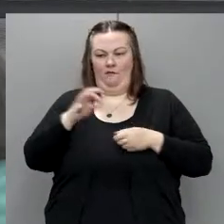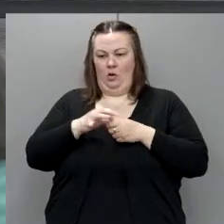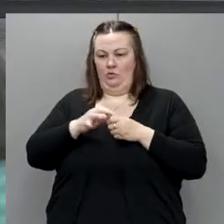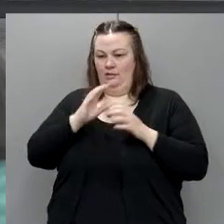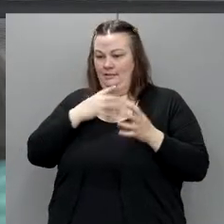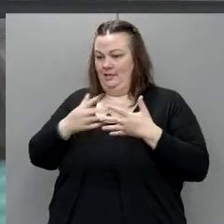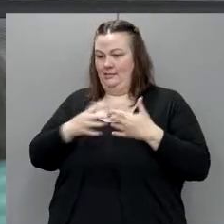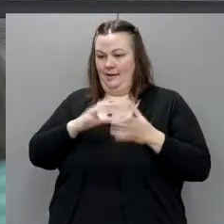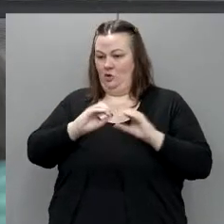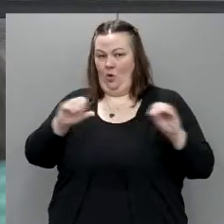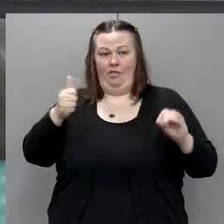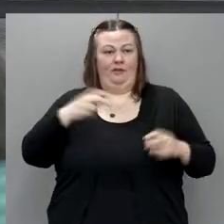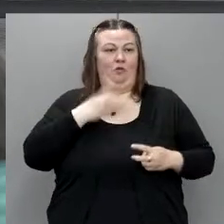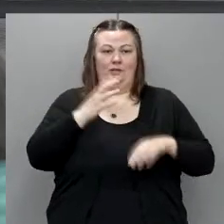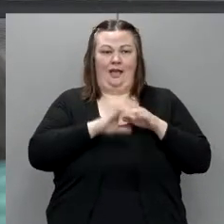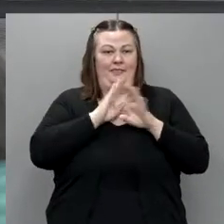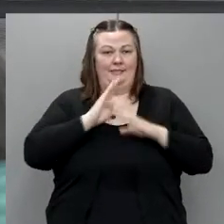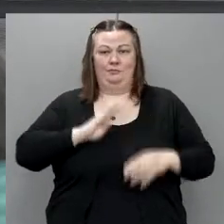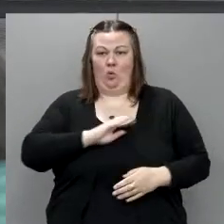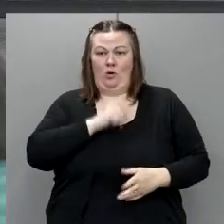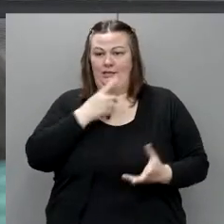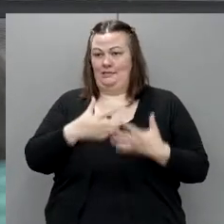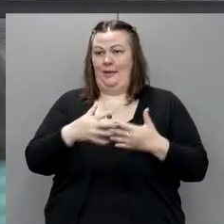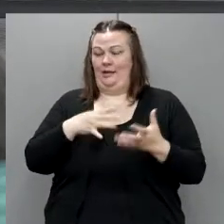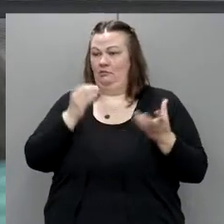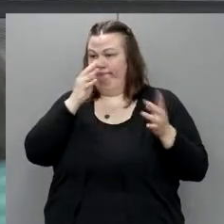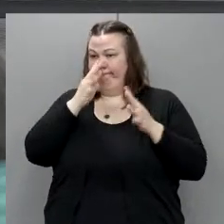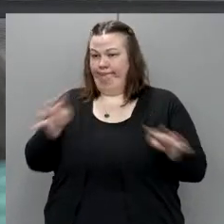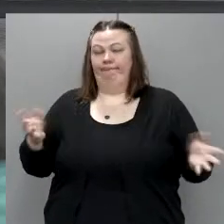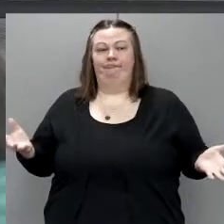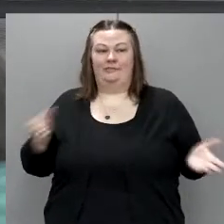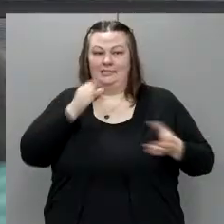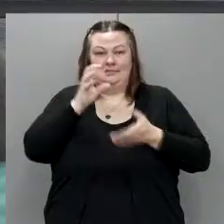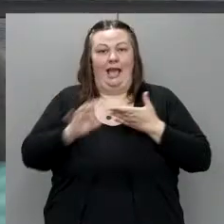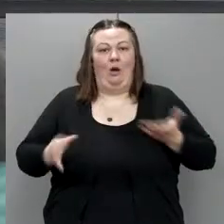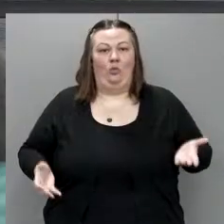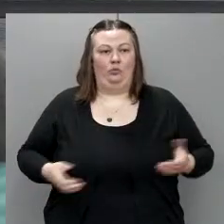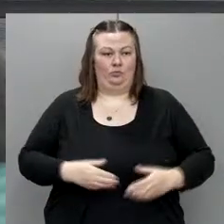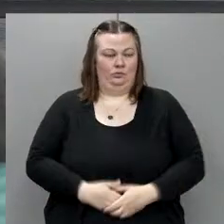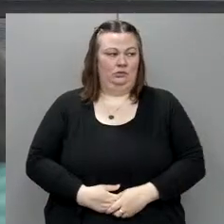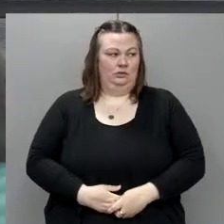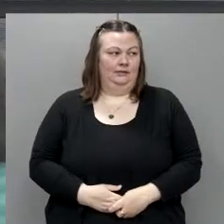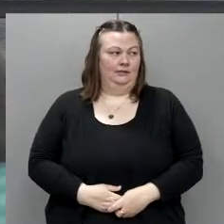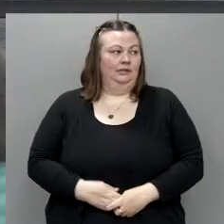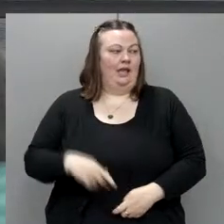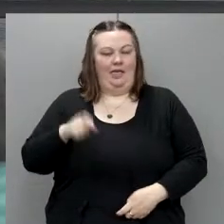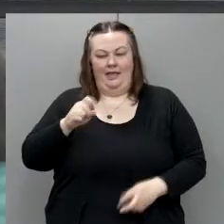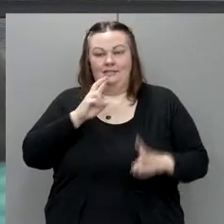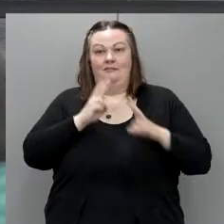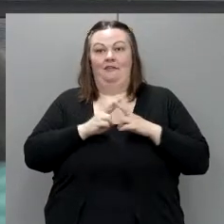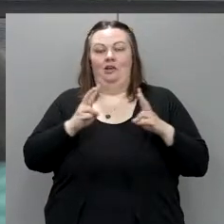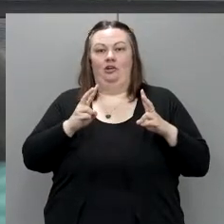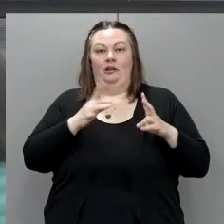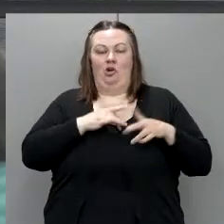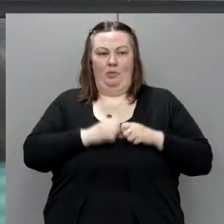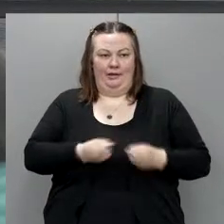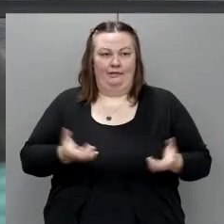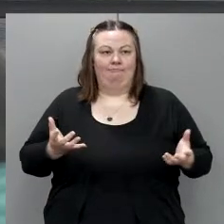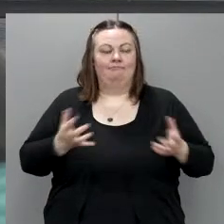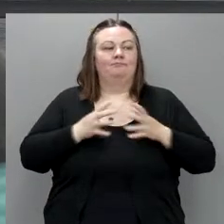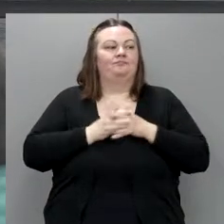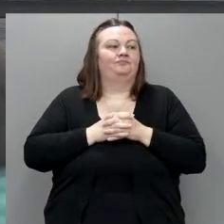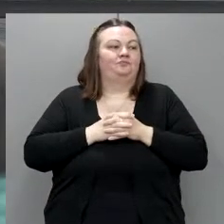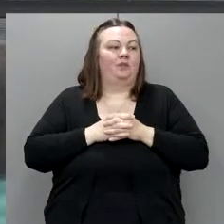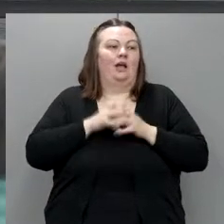voice on this board matters or counts. And that is very disheartening. And